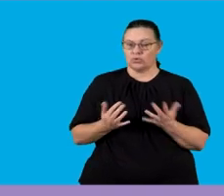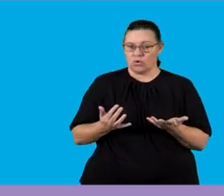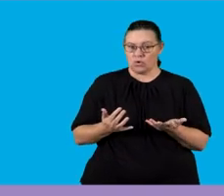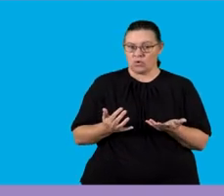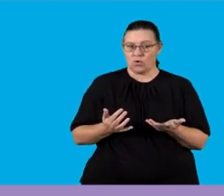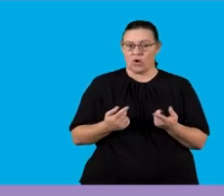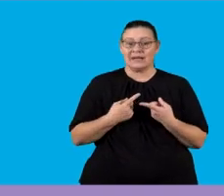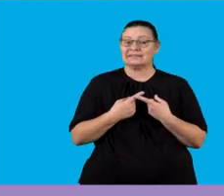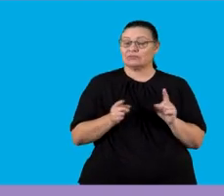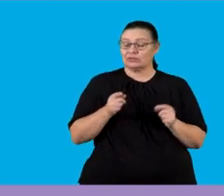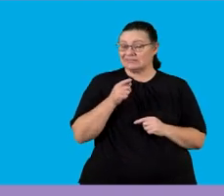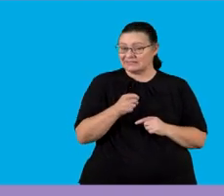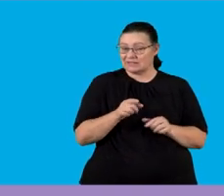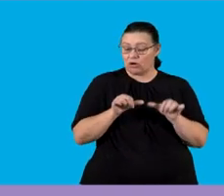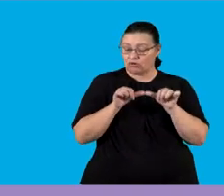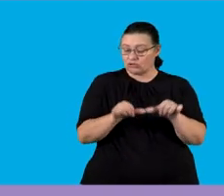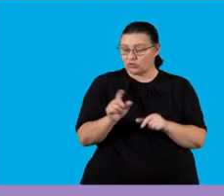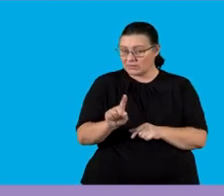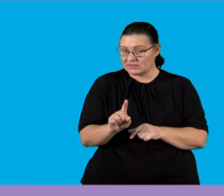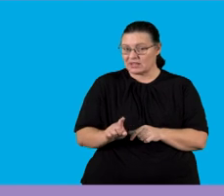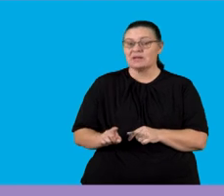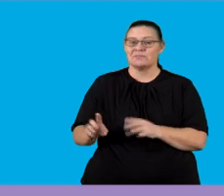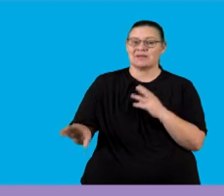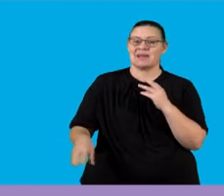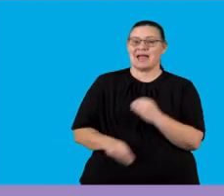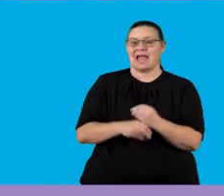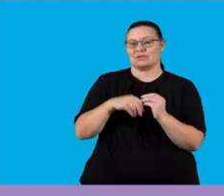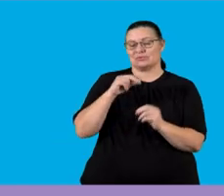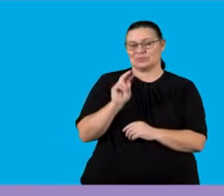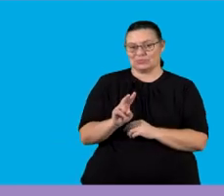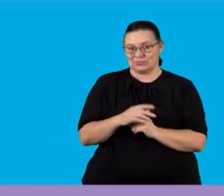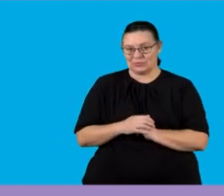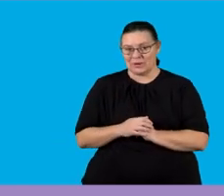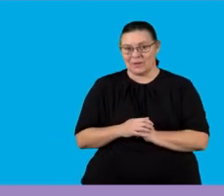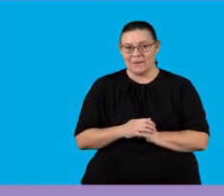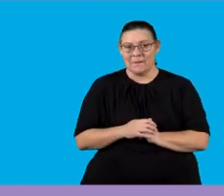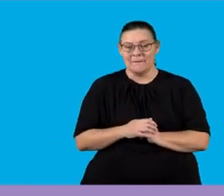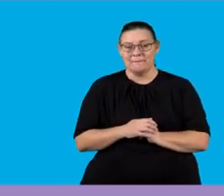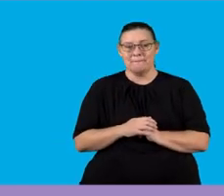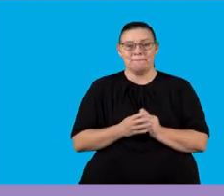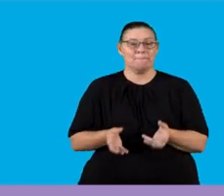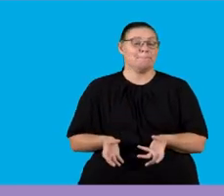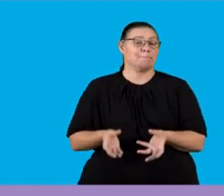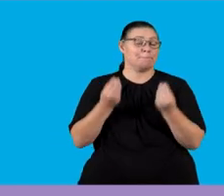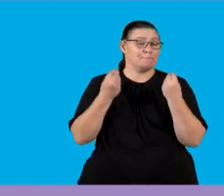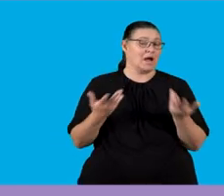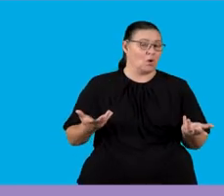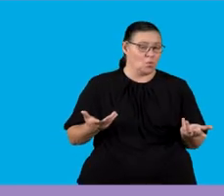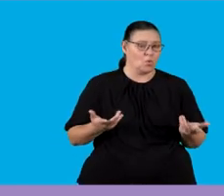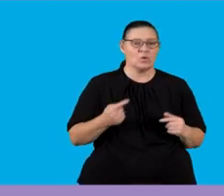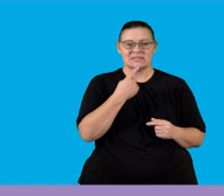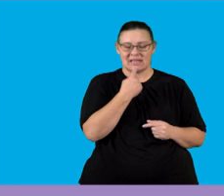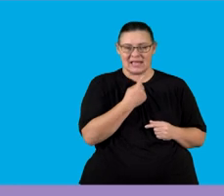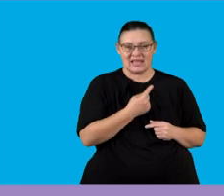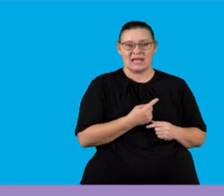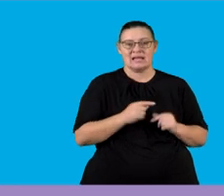2? We simply said our 7 minus our 5, which is how we calculate our constant difference, by saying